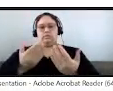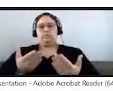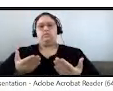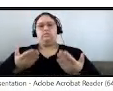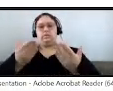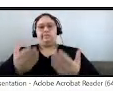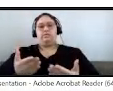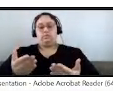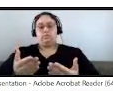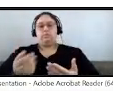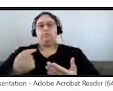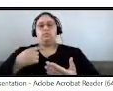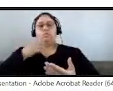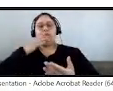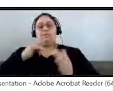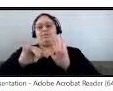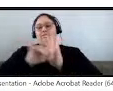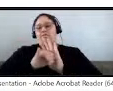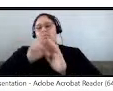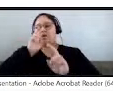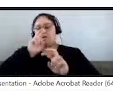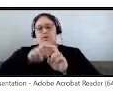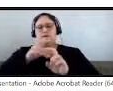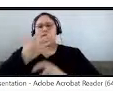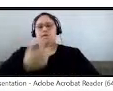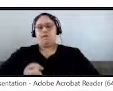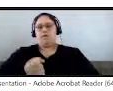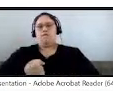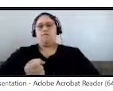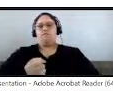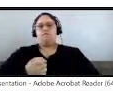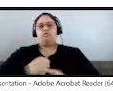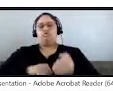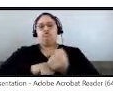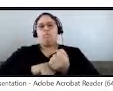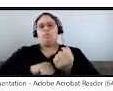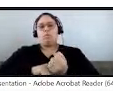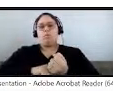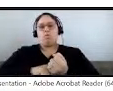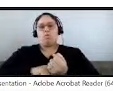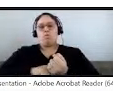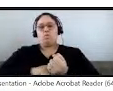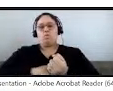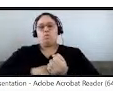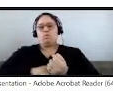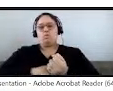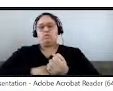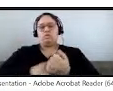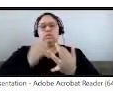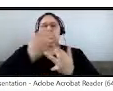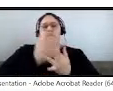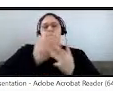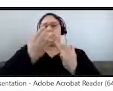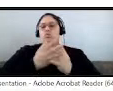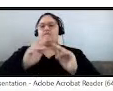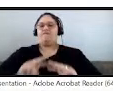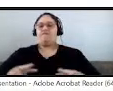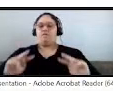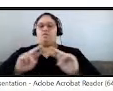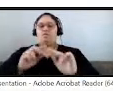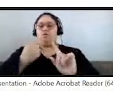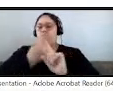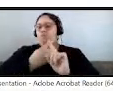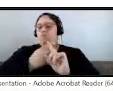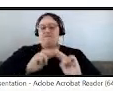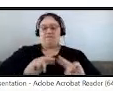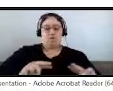we've identified the need for even support in between venues. So not just at the venue,